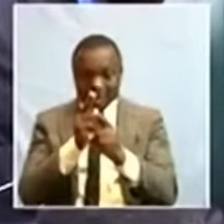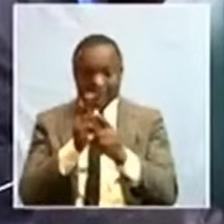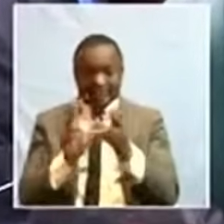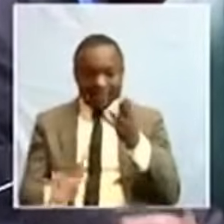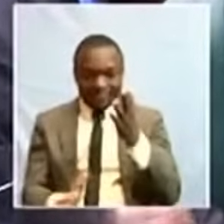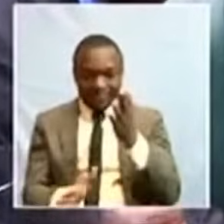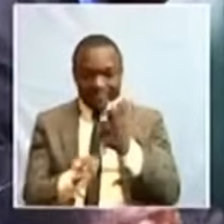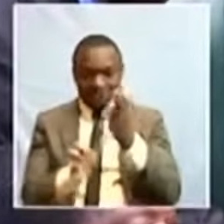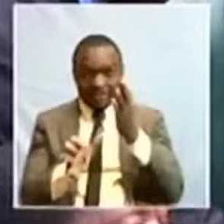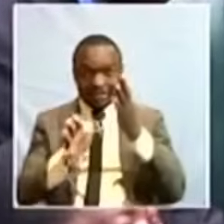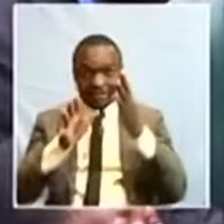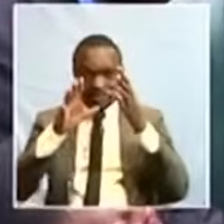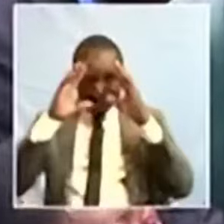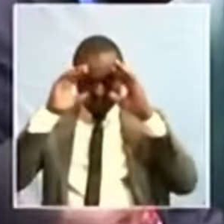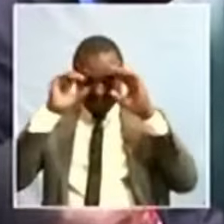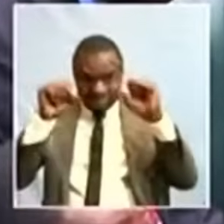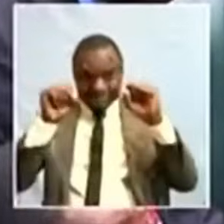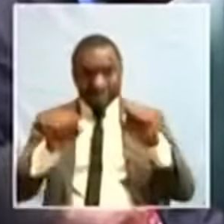President.